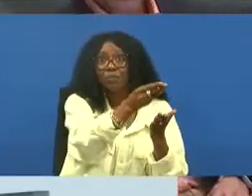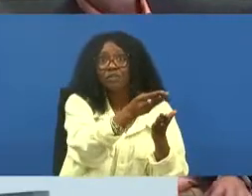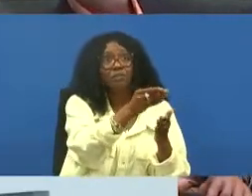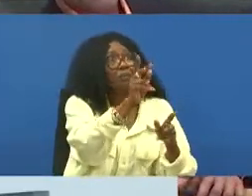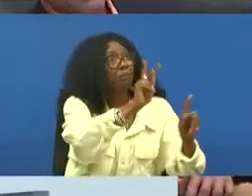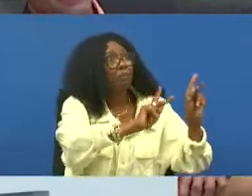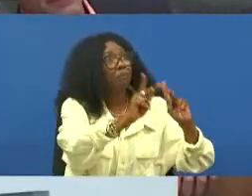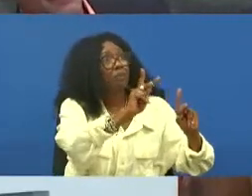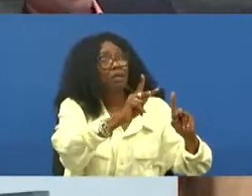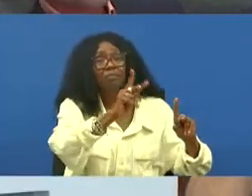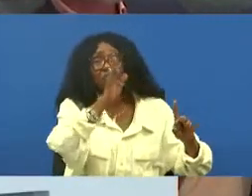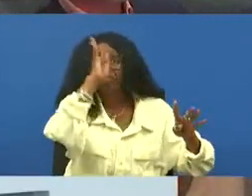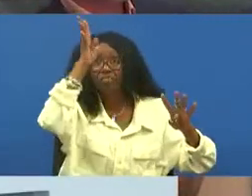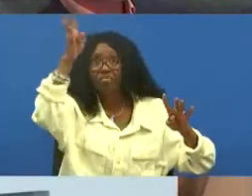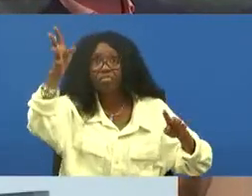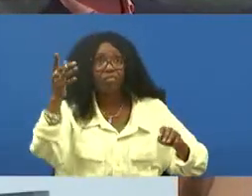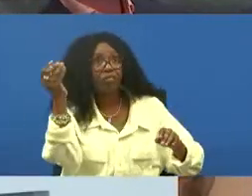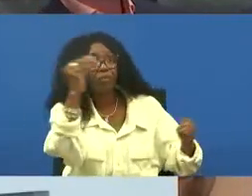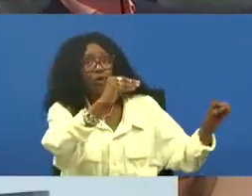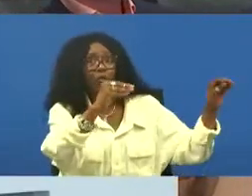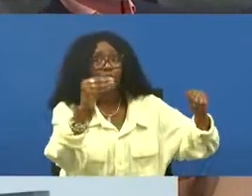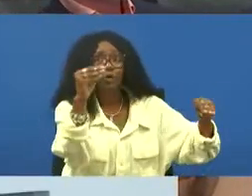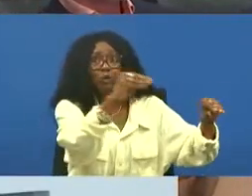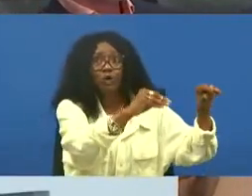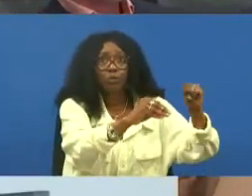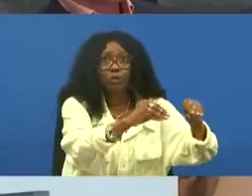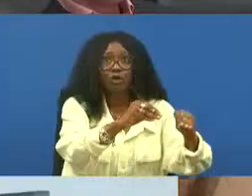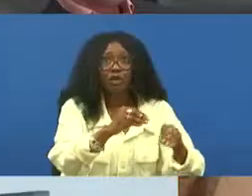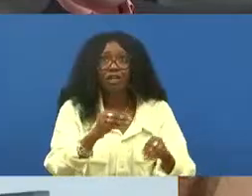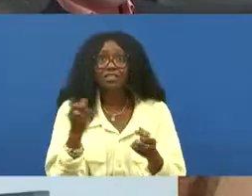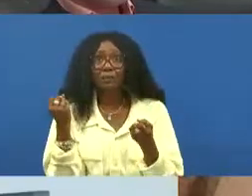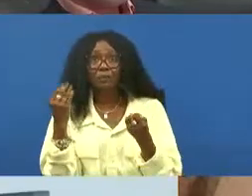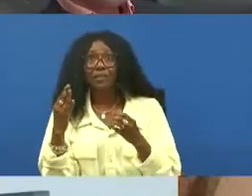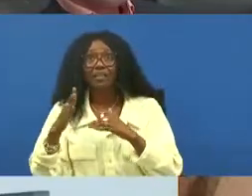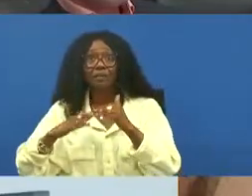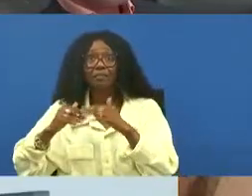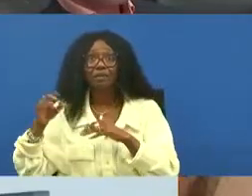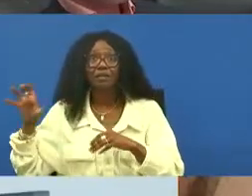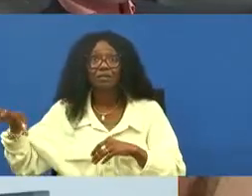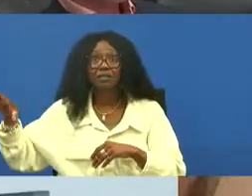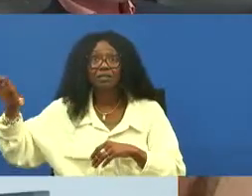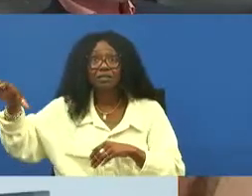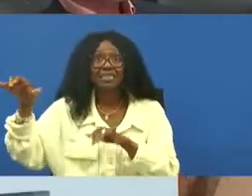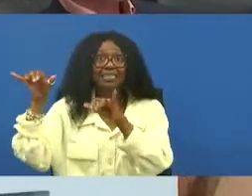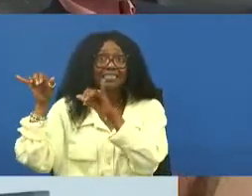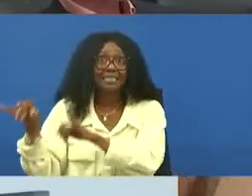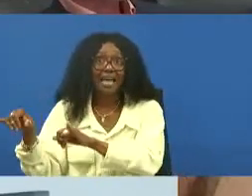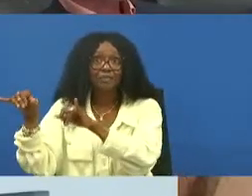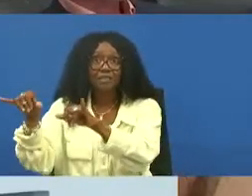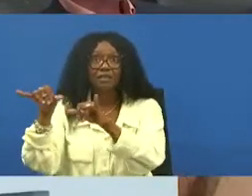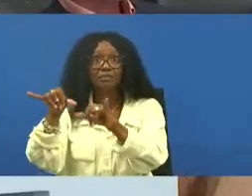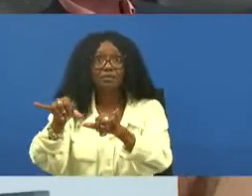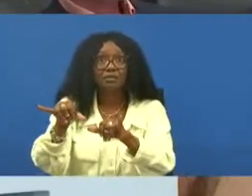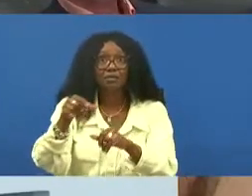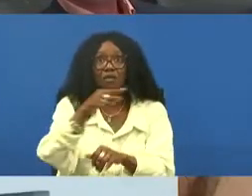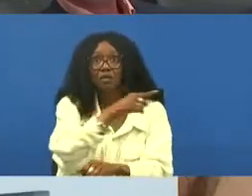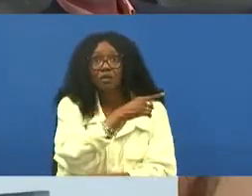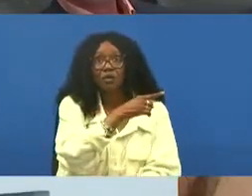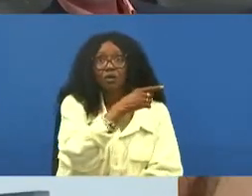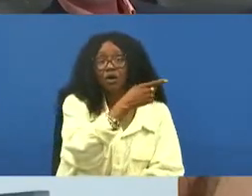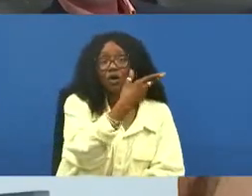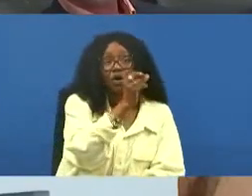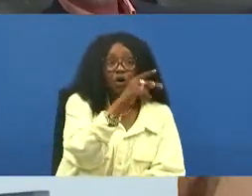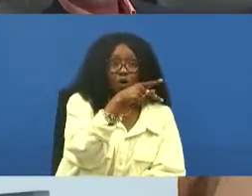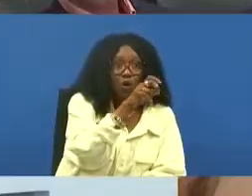speculators, because there's many similar developments going up around the parish, and quite a few of them in the same area. There's a couple of them in Baker. There's one on Hooper